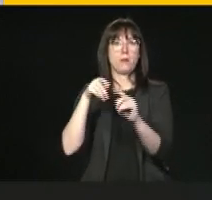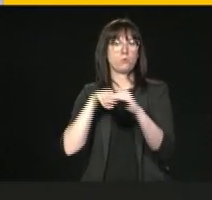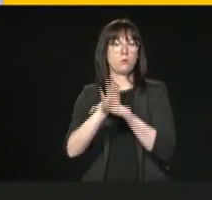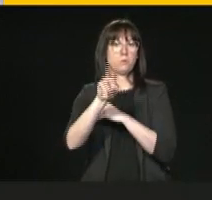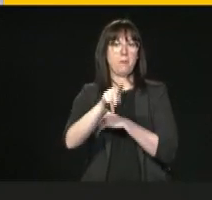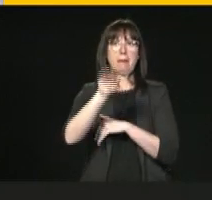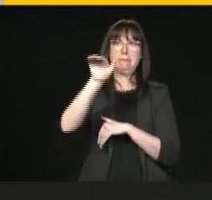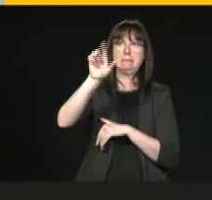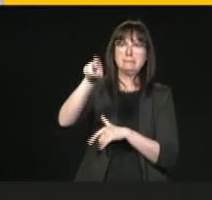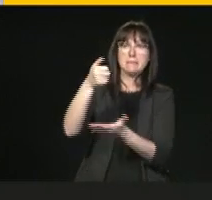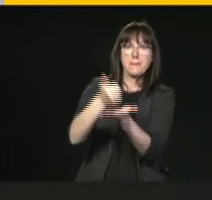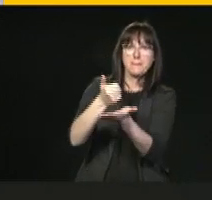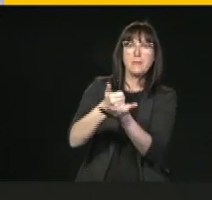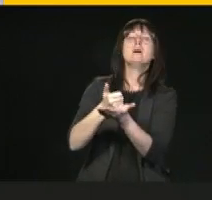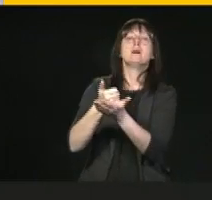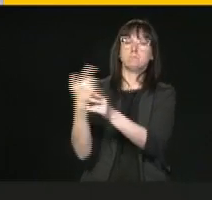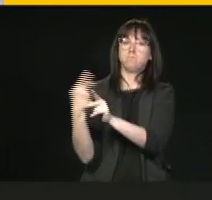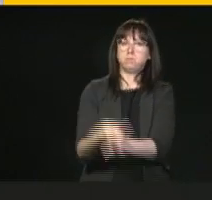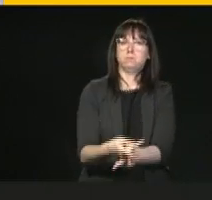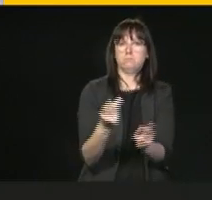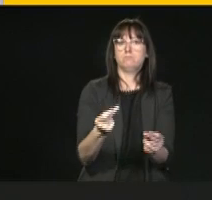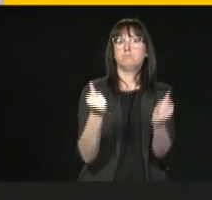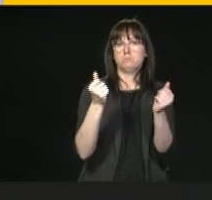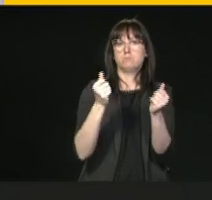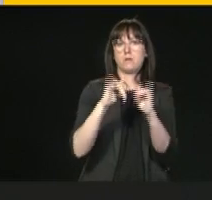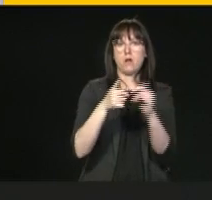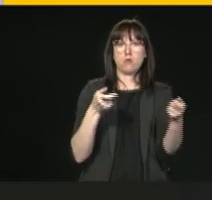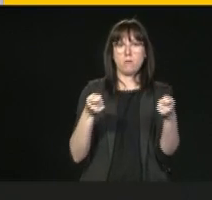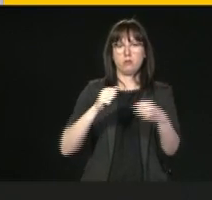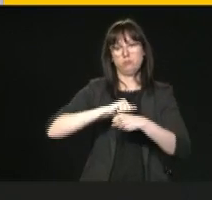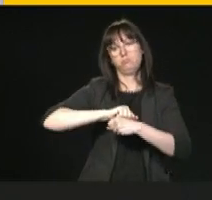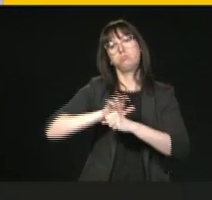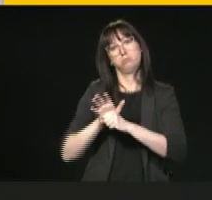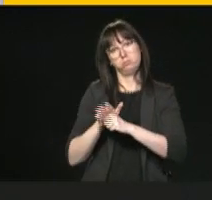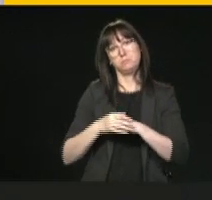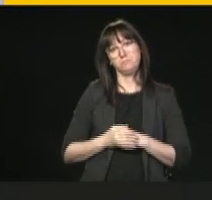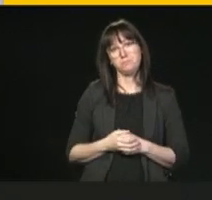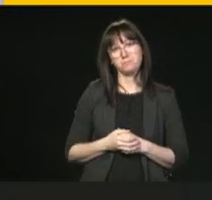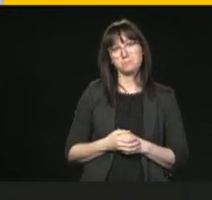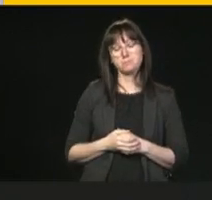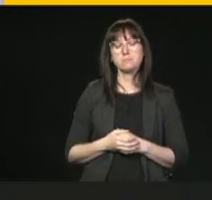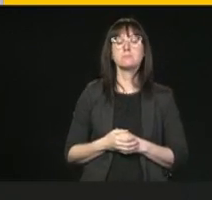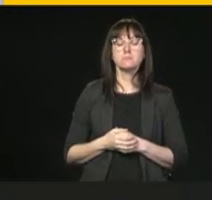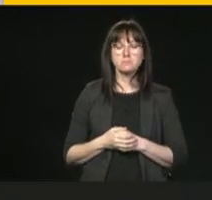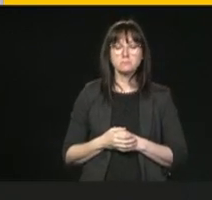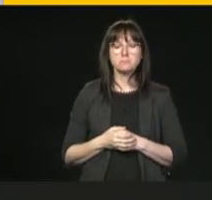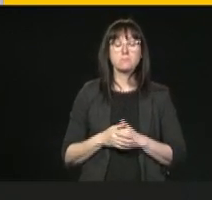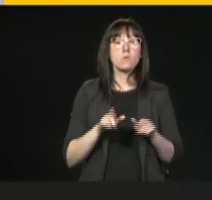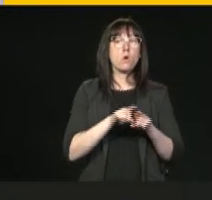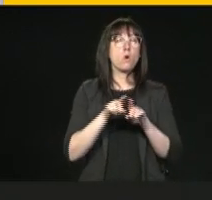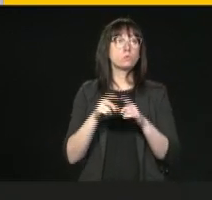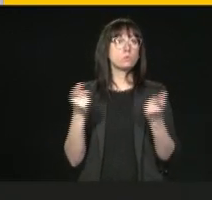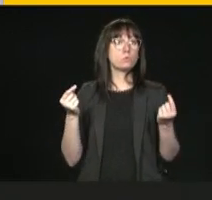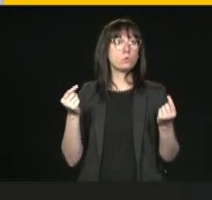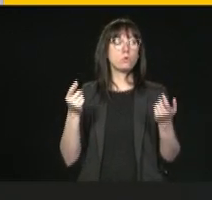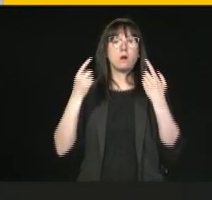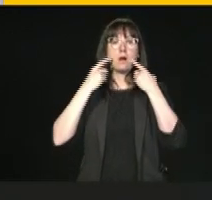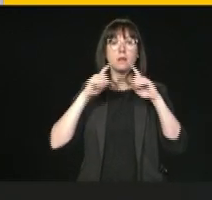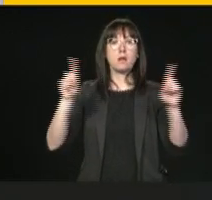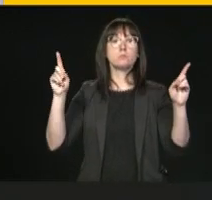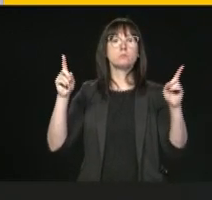institutions to get help as they weather the impacts of COVID-19. Lastly, we're announcing that we will